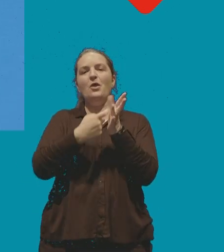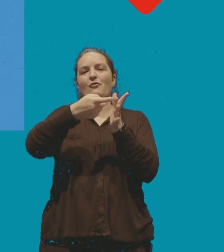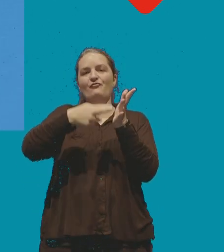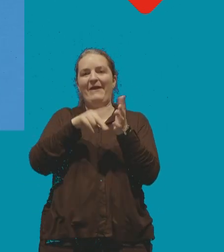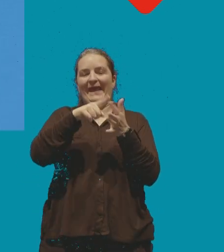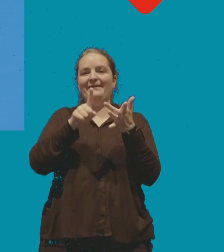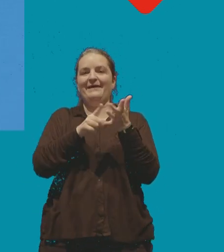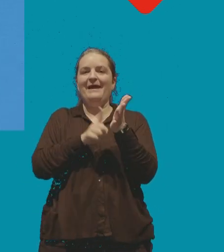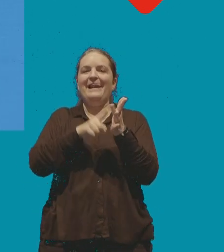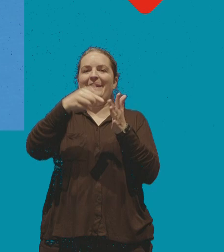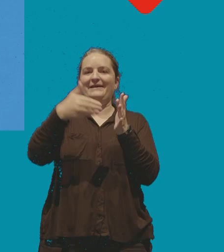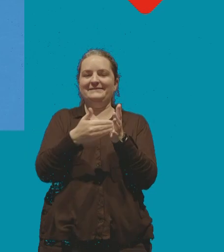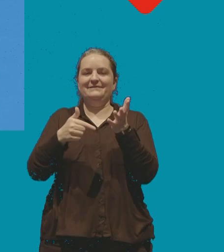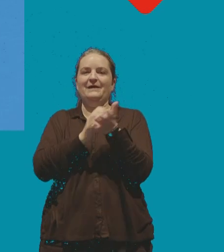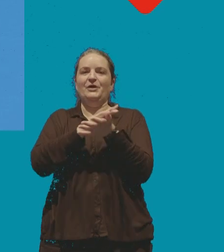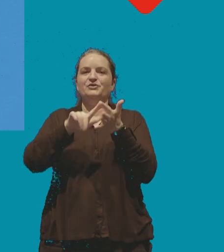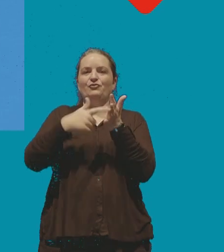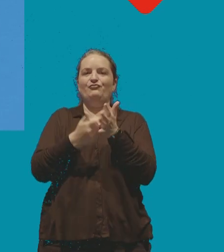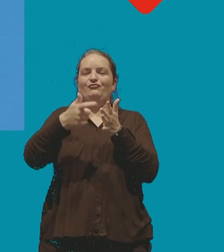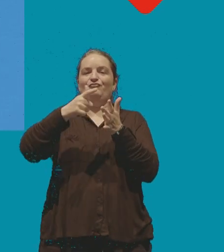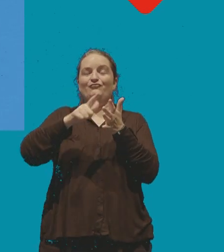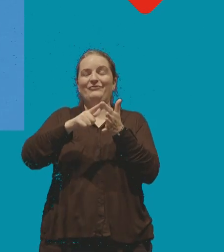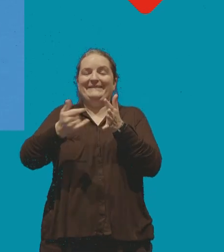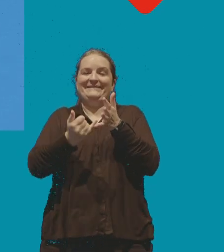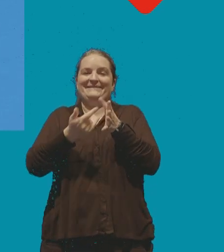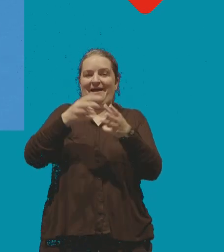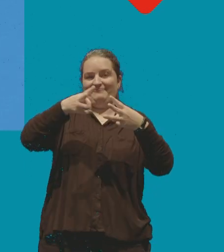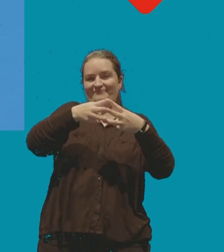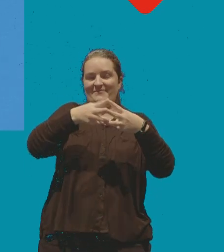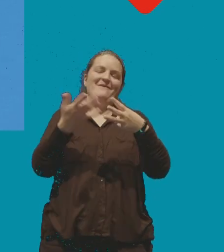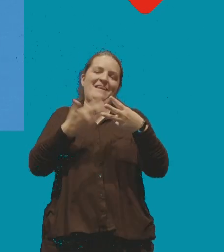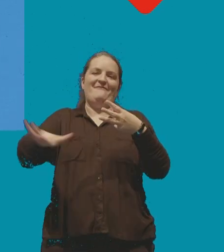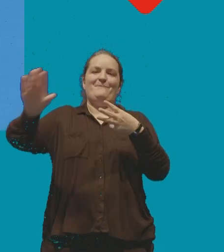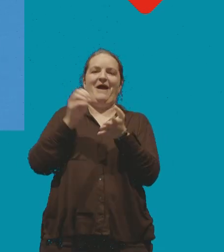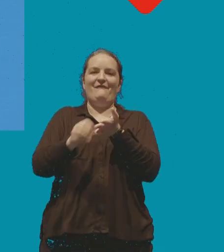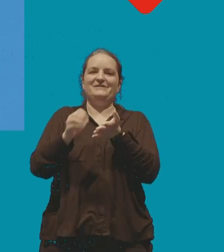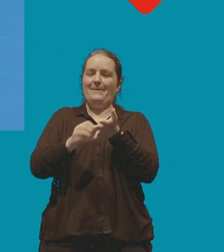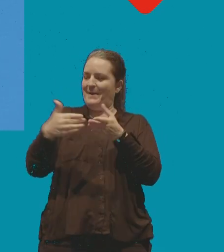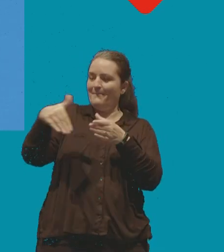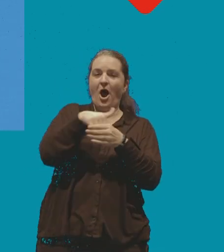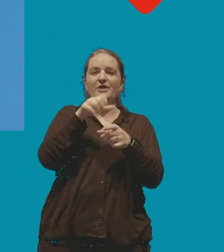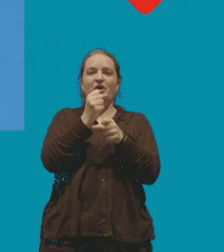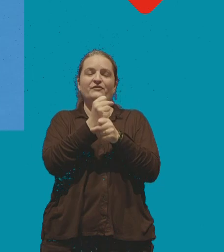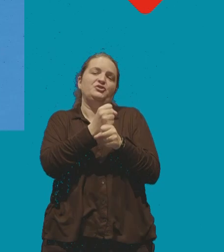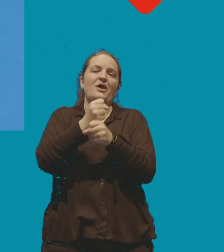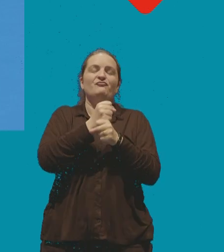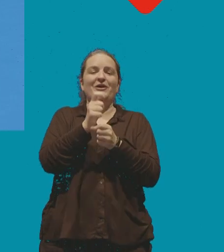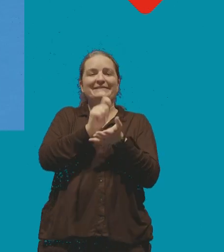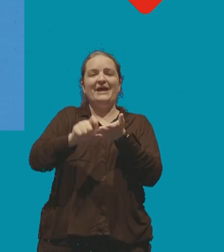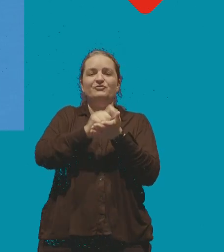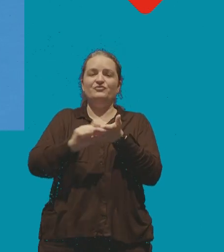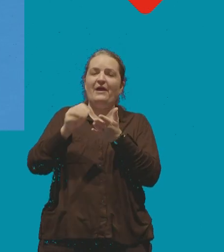and Teresa from my office will all be leaving us. They have been the backbone of the General Secretary Office for so many years, and I will be